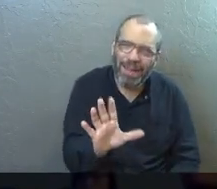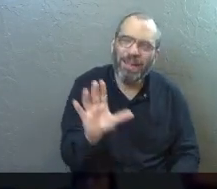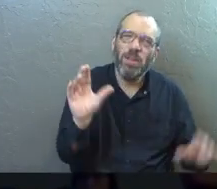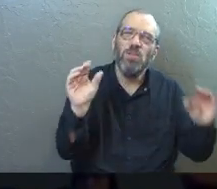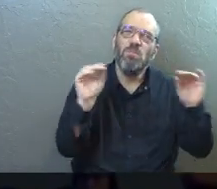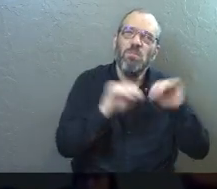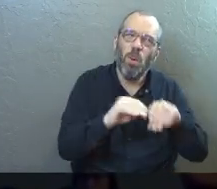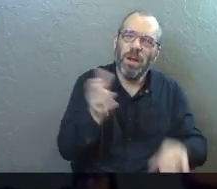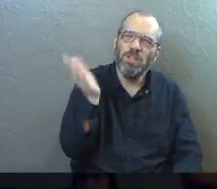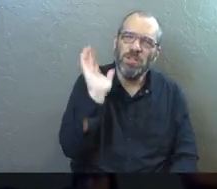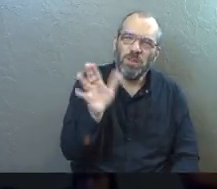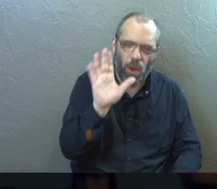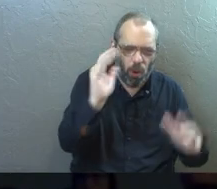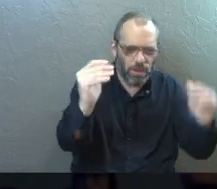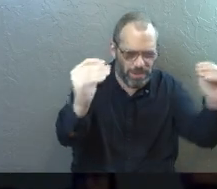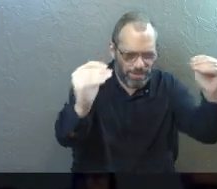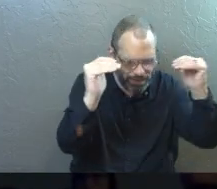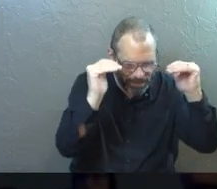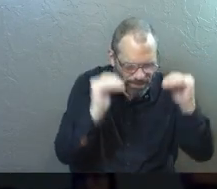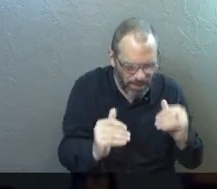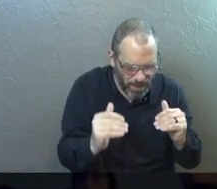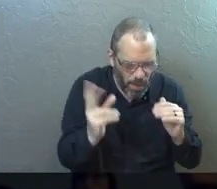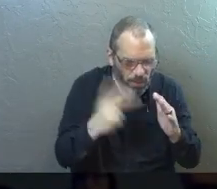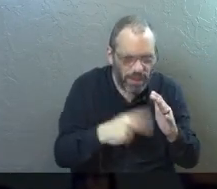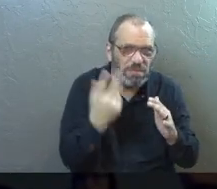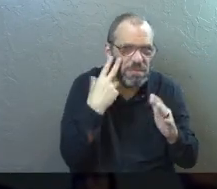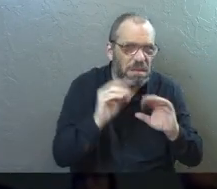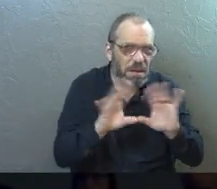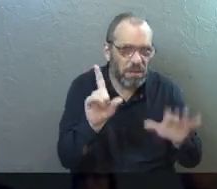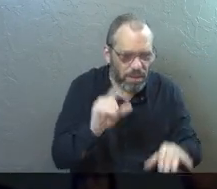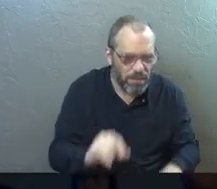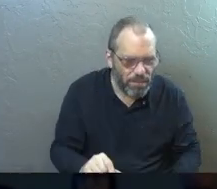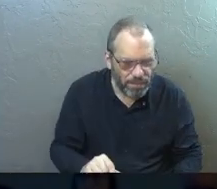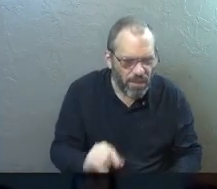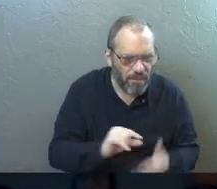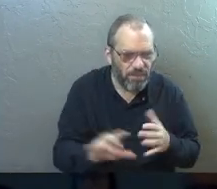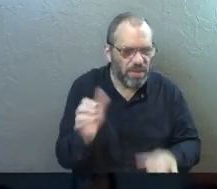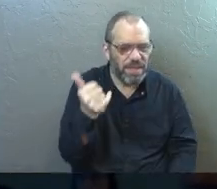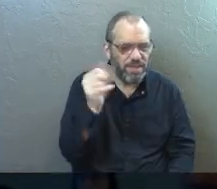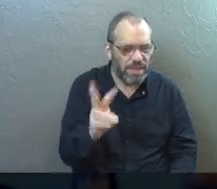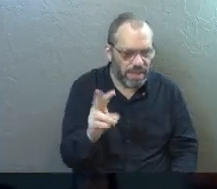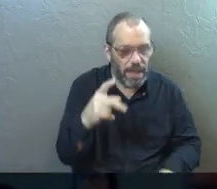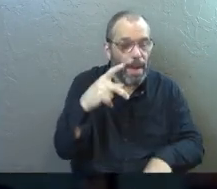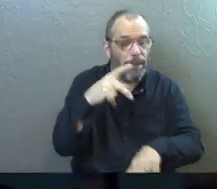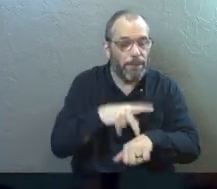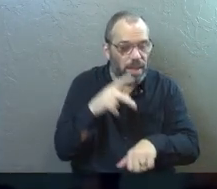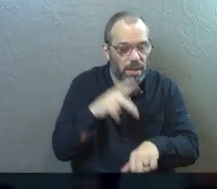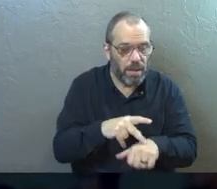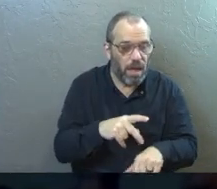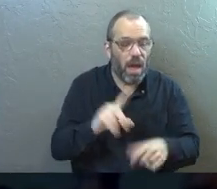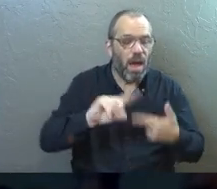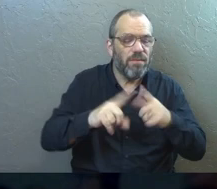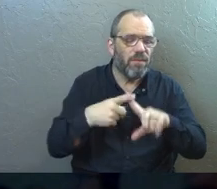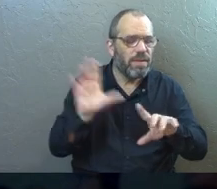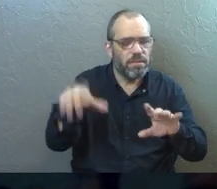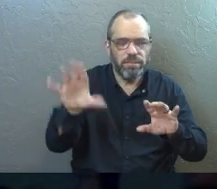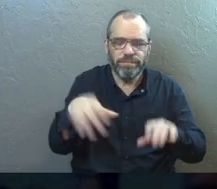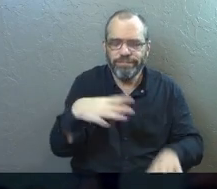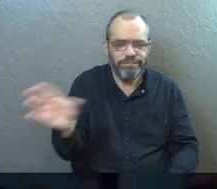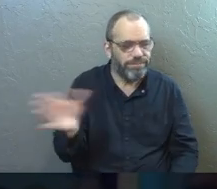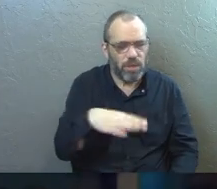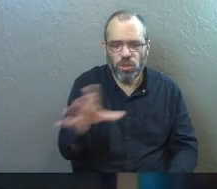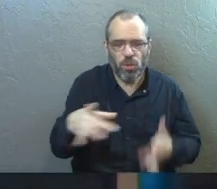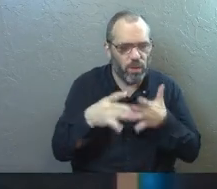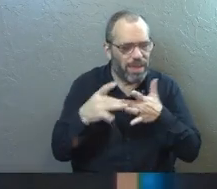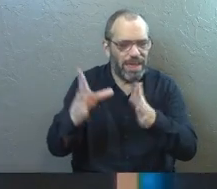more to it. So if we continue in the passage, I think there'll be some clarity for us. Verse 17, Peter again. Friends, I realize that you